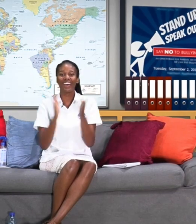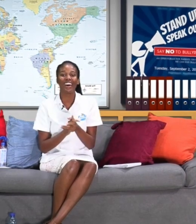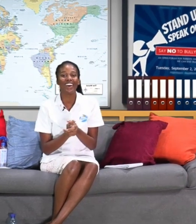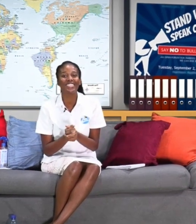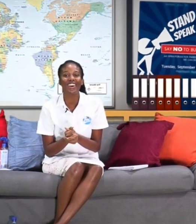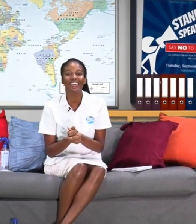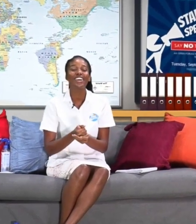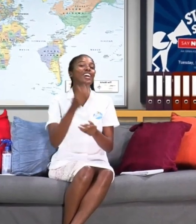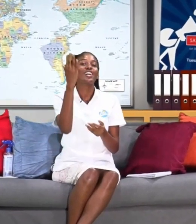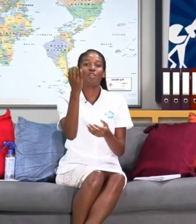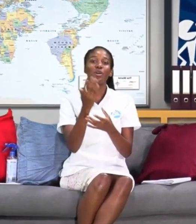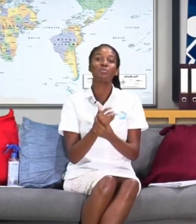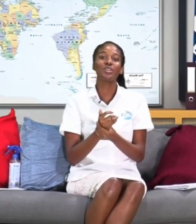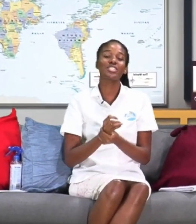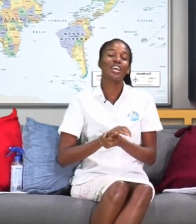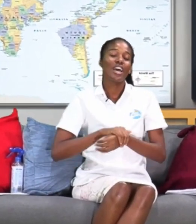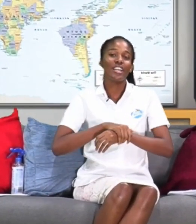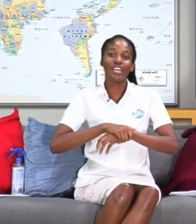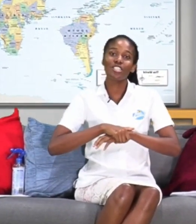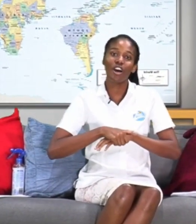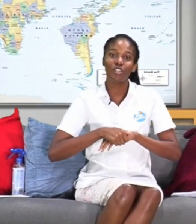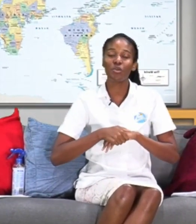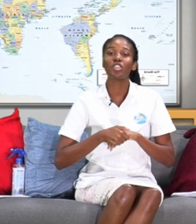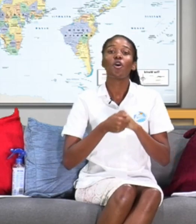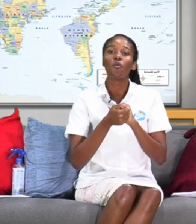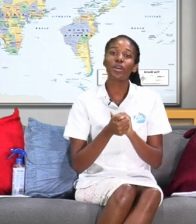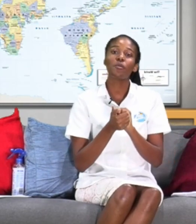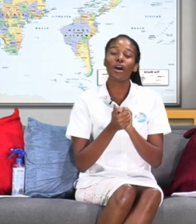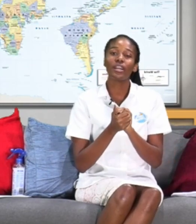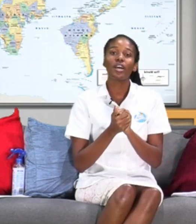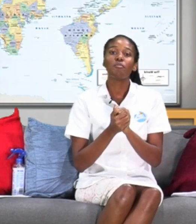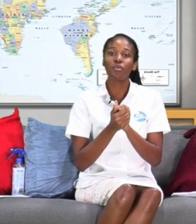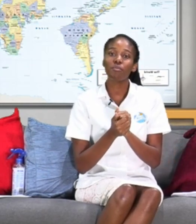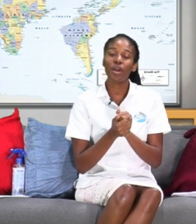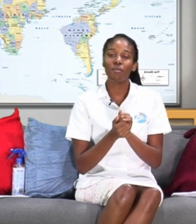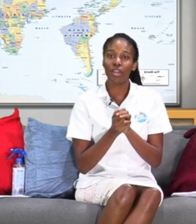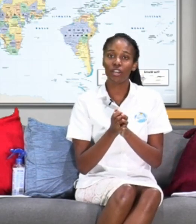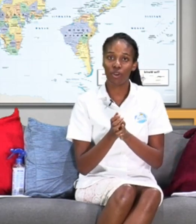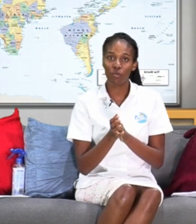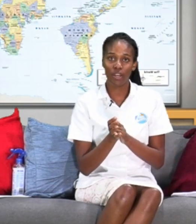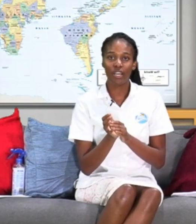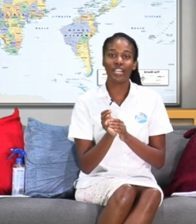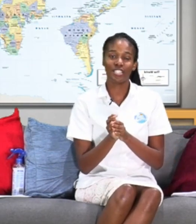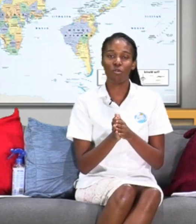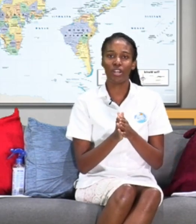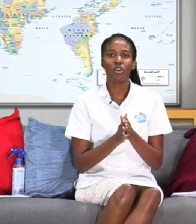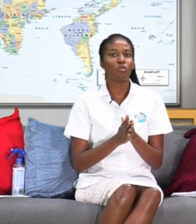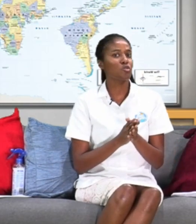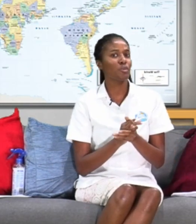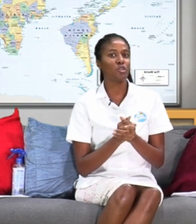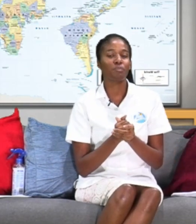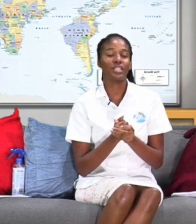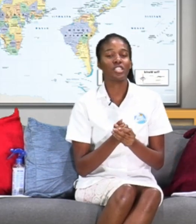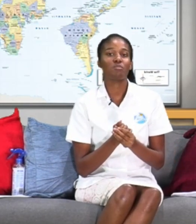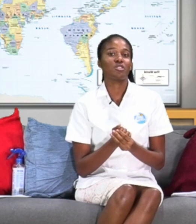Octavia. So grab your books and let's start with week 1, pre-primary and grade 1, lesson 1, which